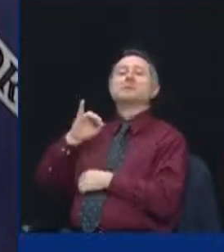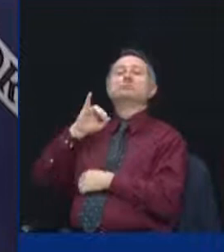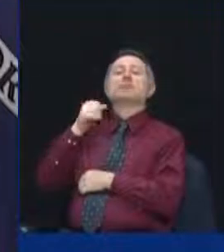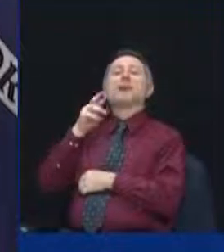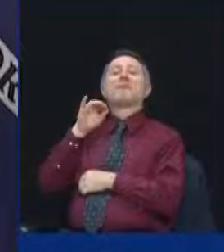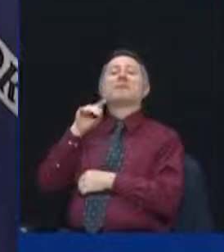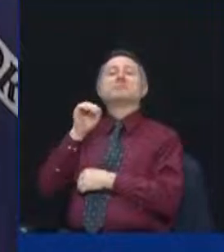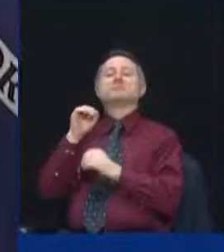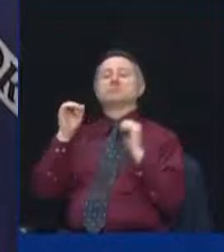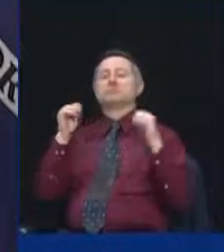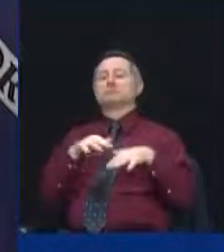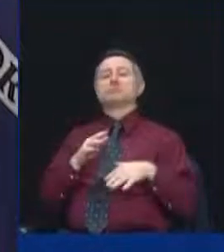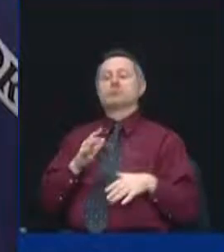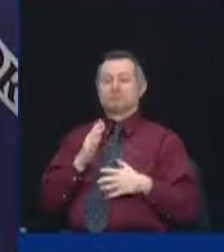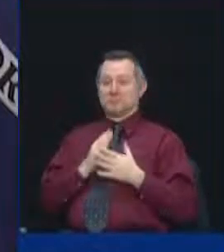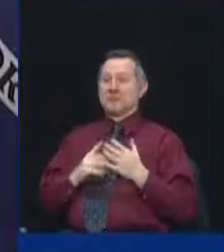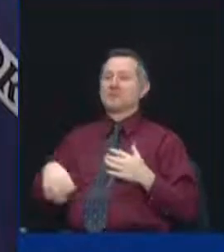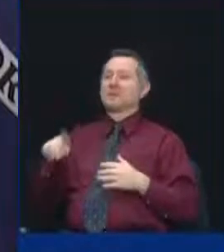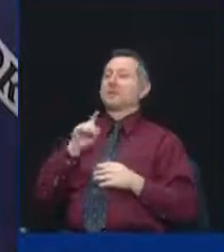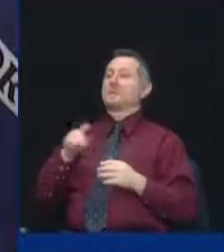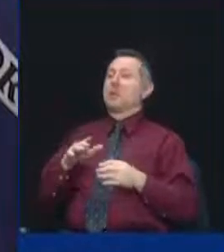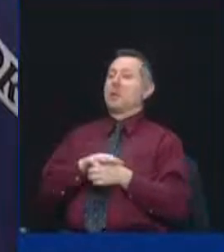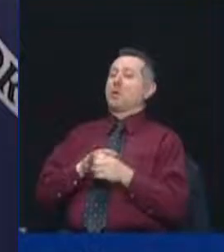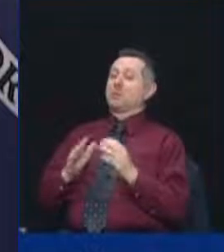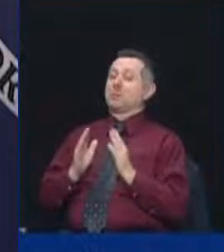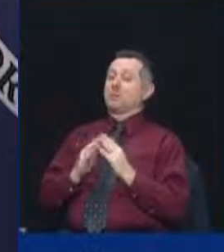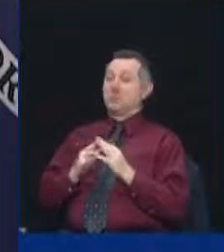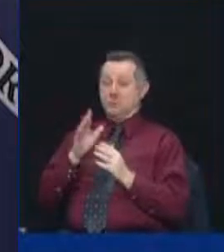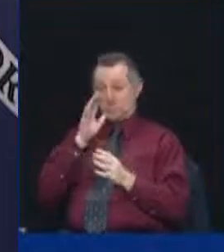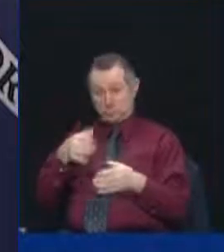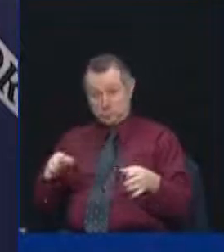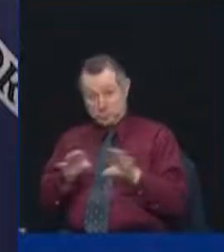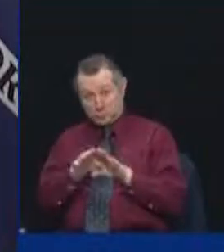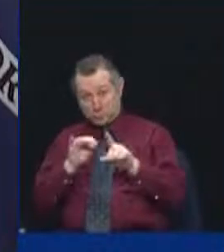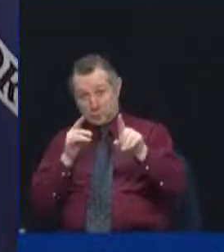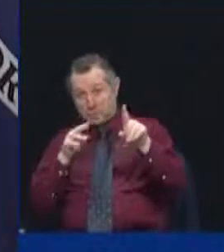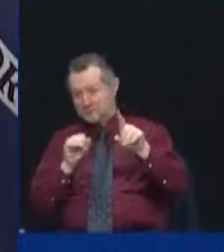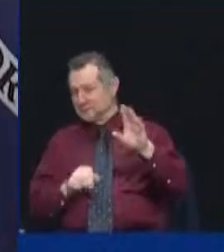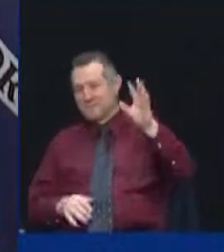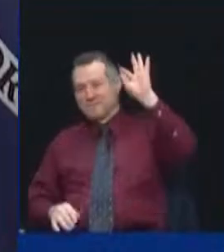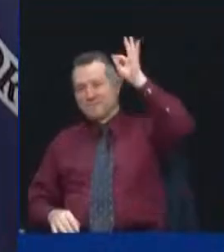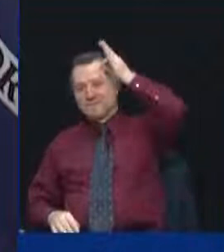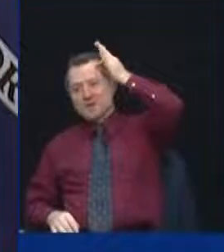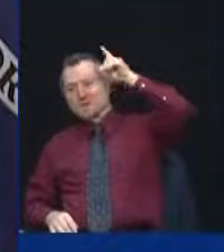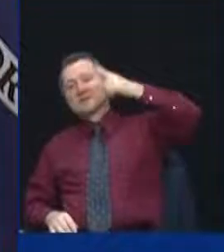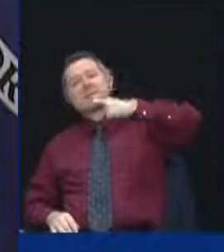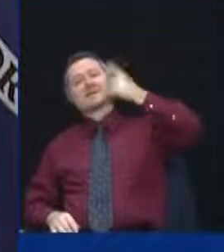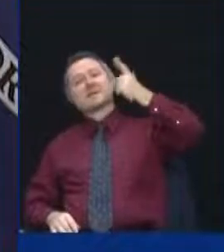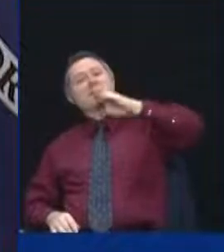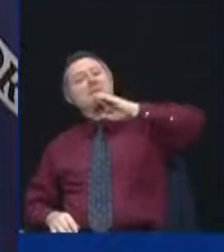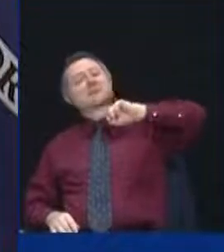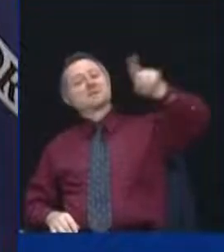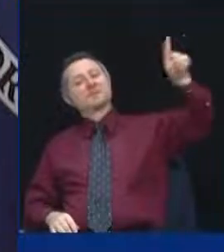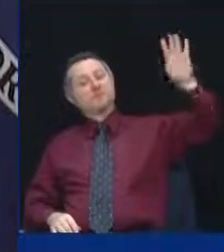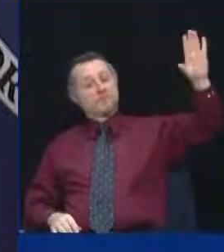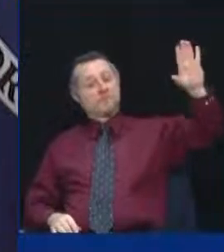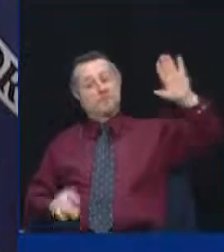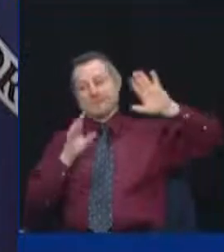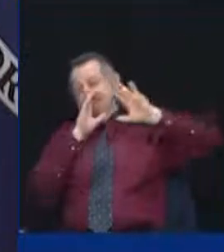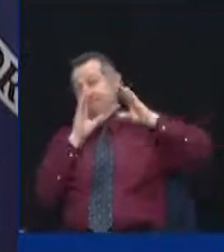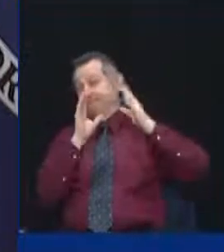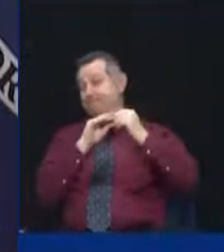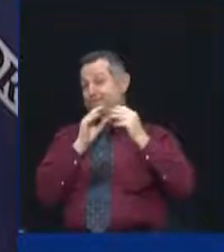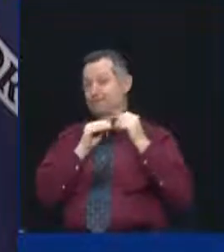communities. So are you looking at closing down the state Well, gas? they're saying something different, the feds. They're saying we want to have